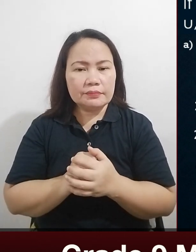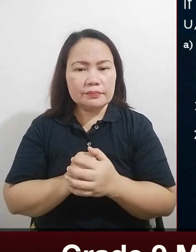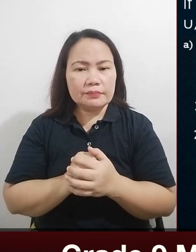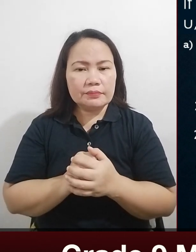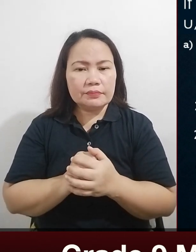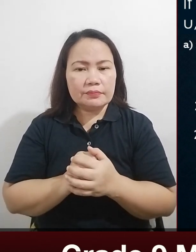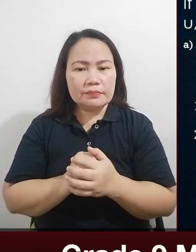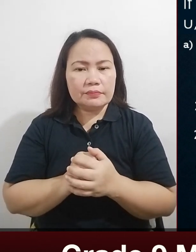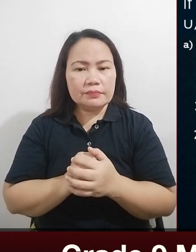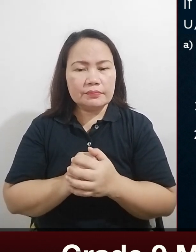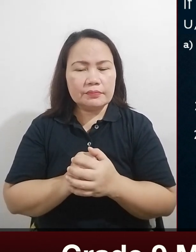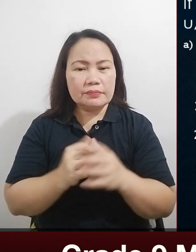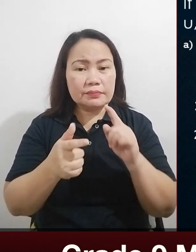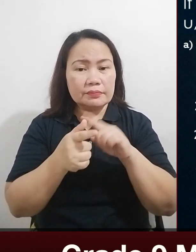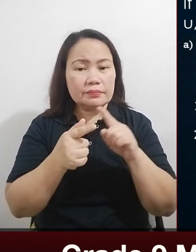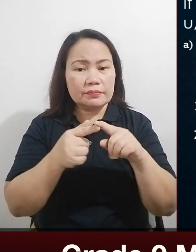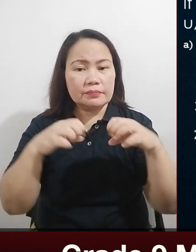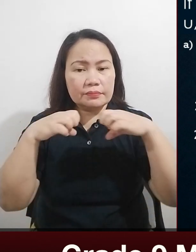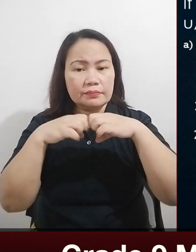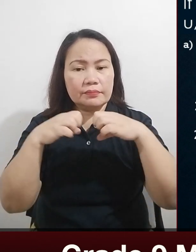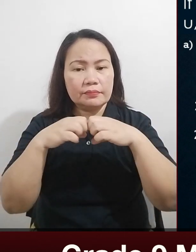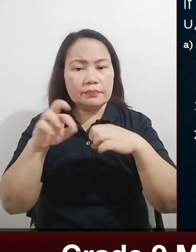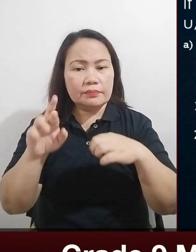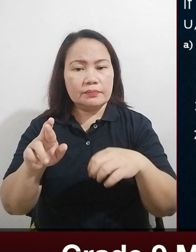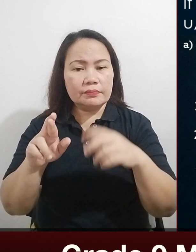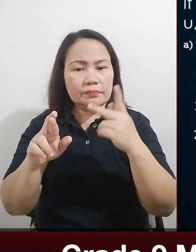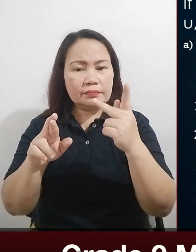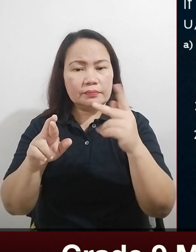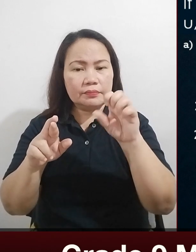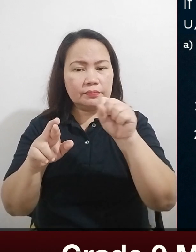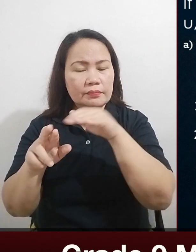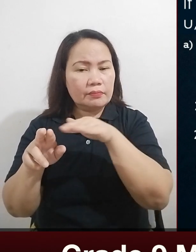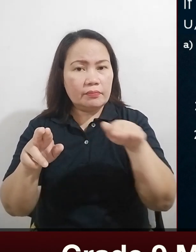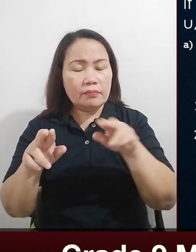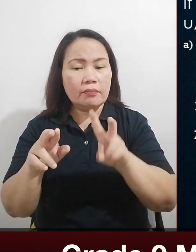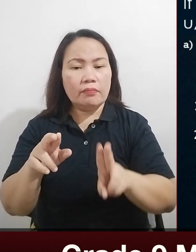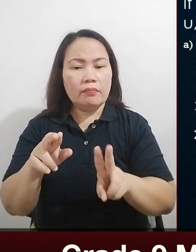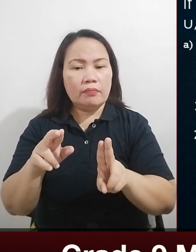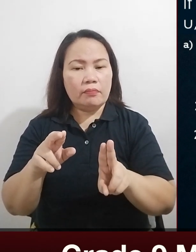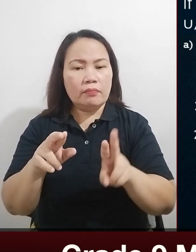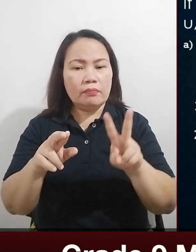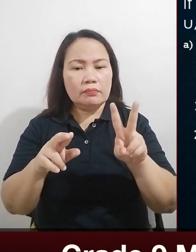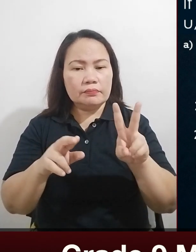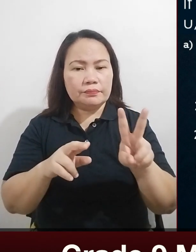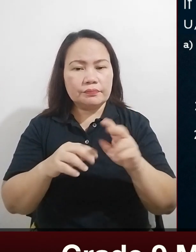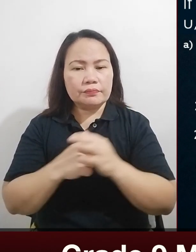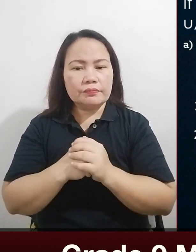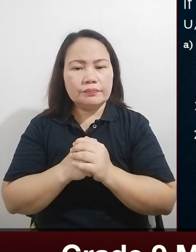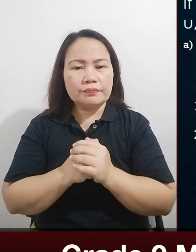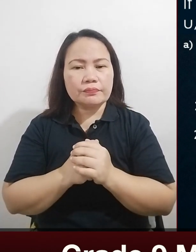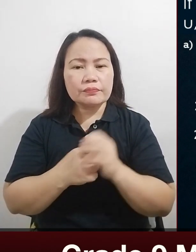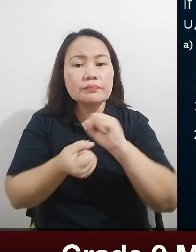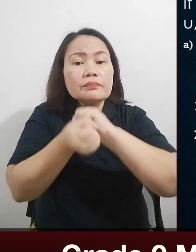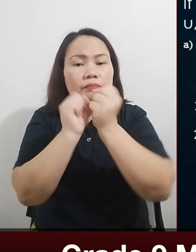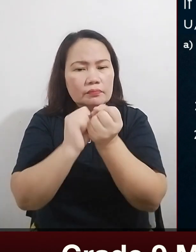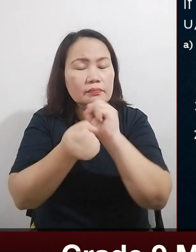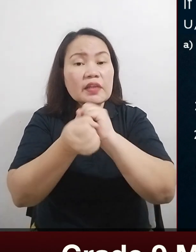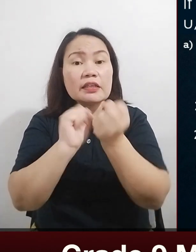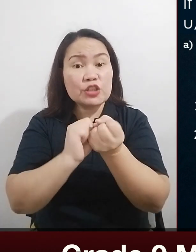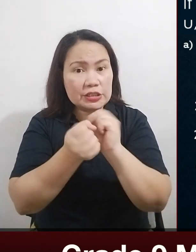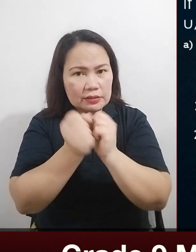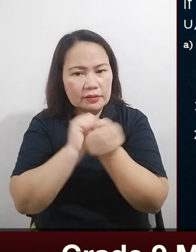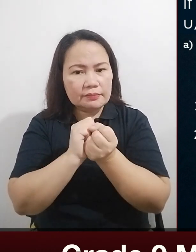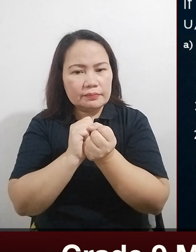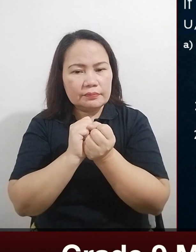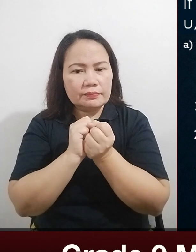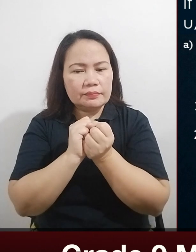is 4 over 9, and then the equation of variation is r is equal to k. So, ito papalitan lang